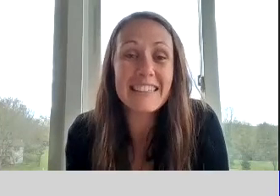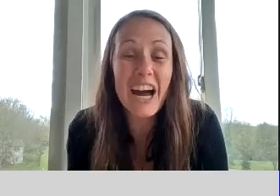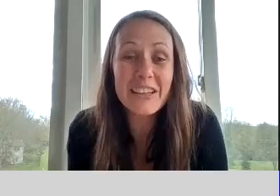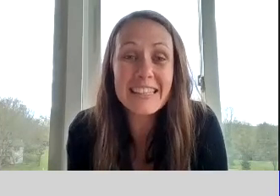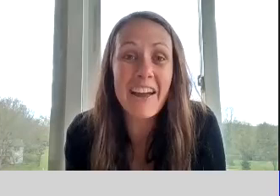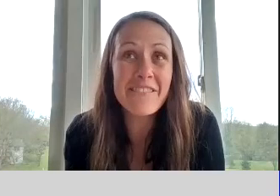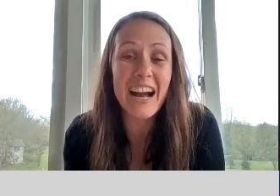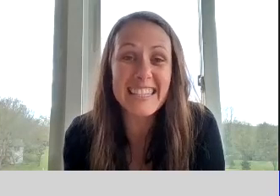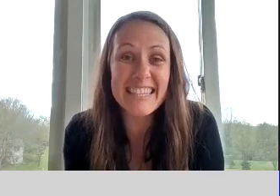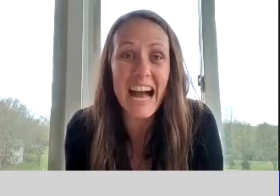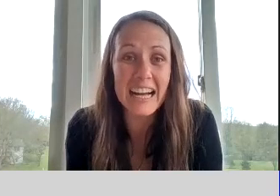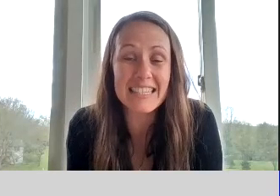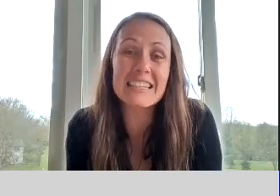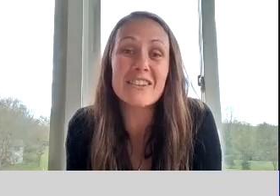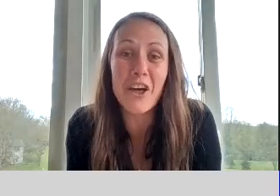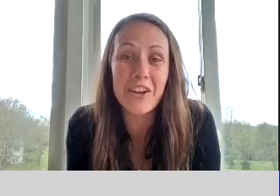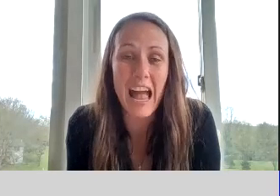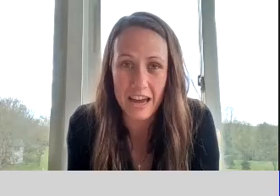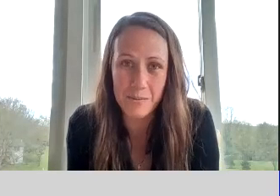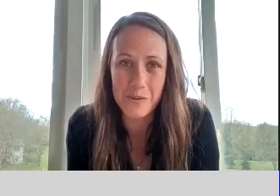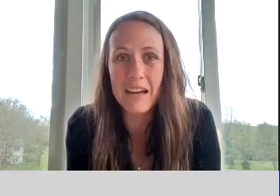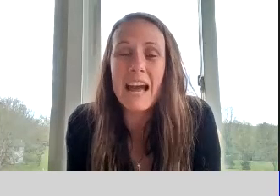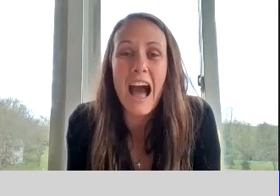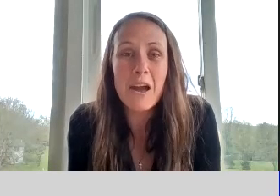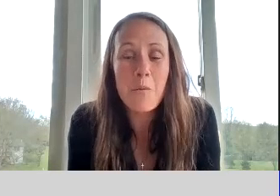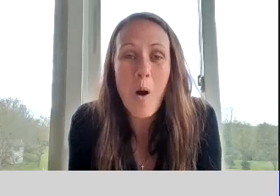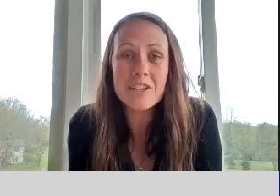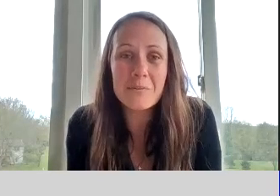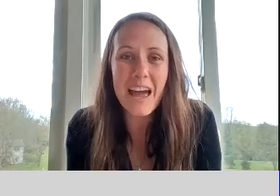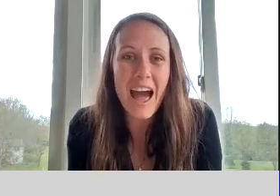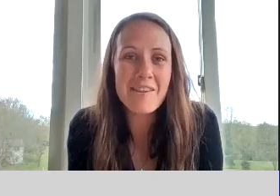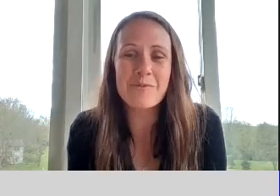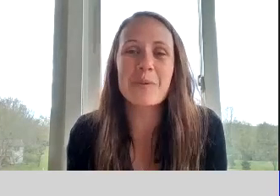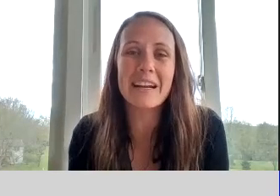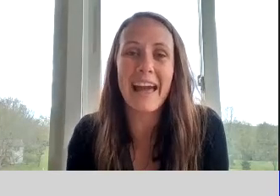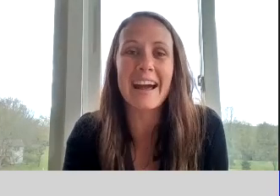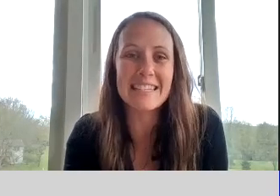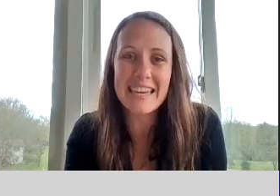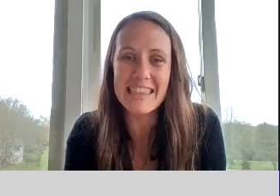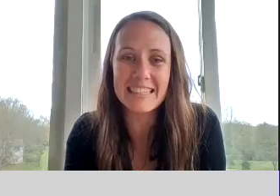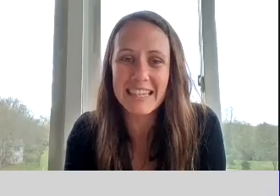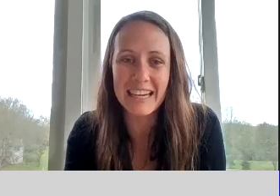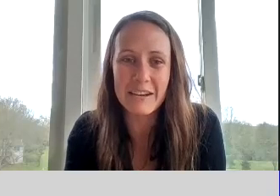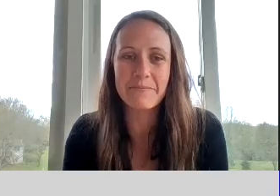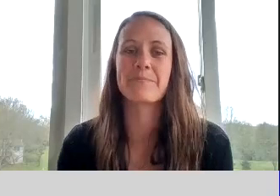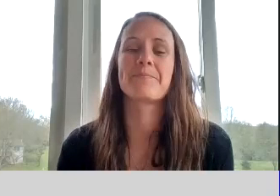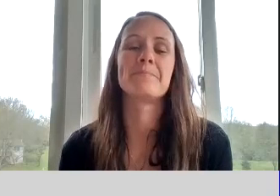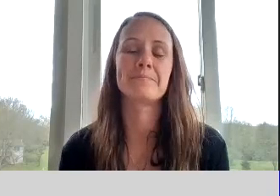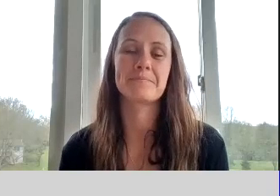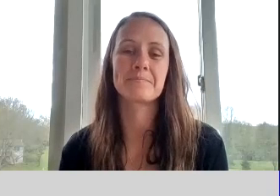right, now it's time for us to act like another animal. I wonder what animal we're gonna act like this